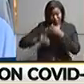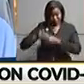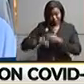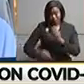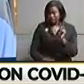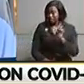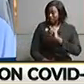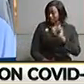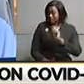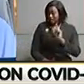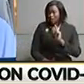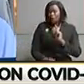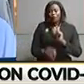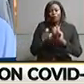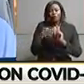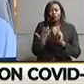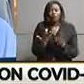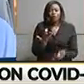or